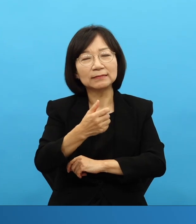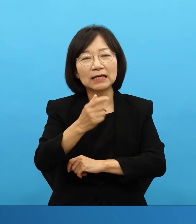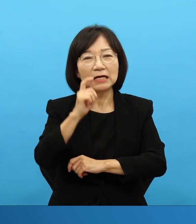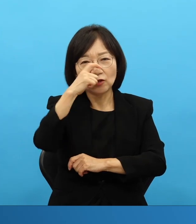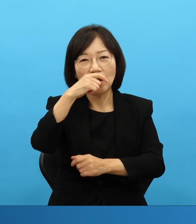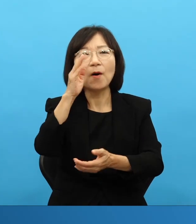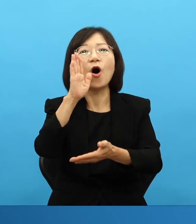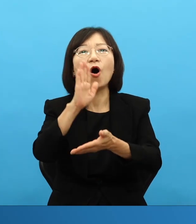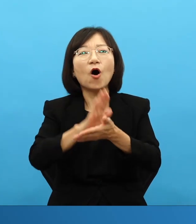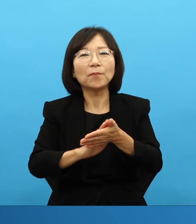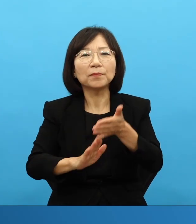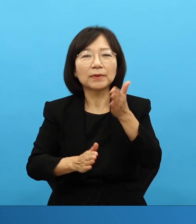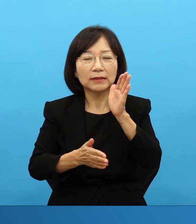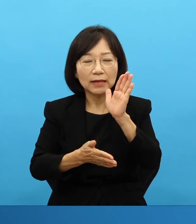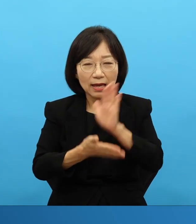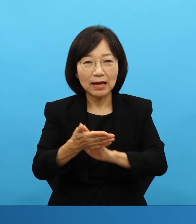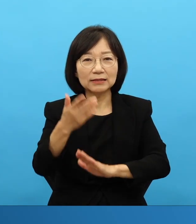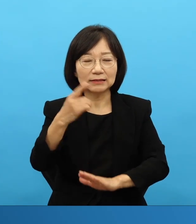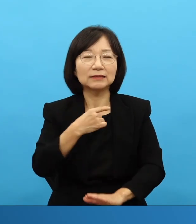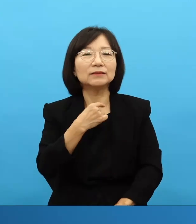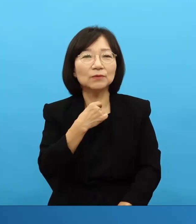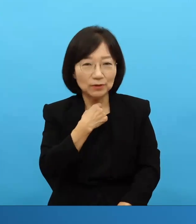3, verses 1 to 13.